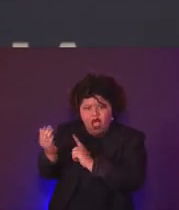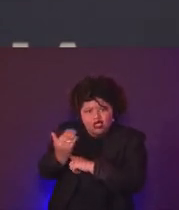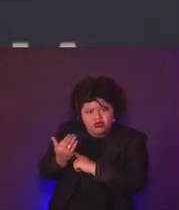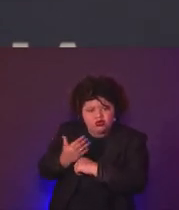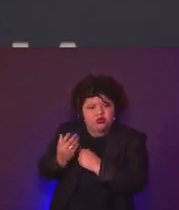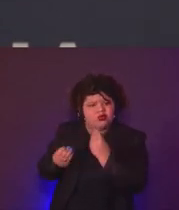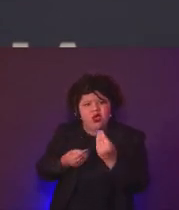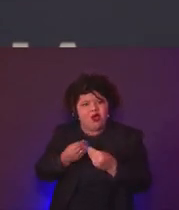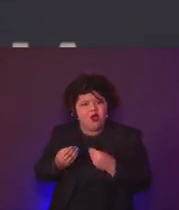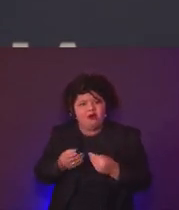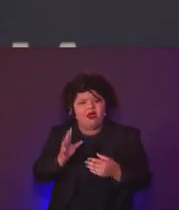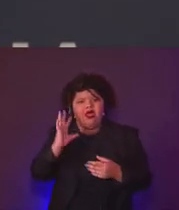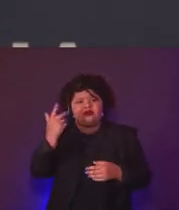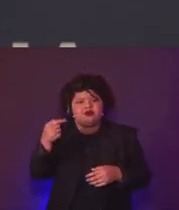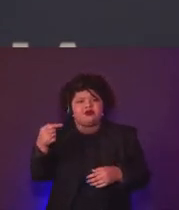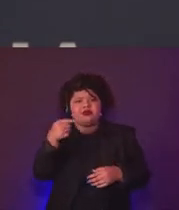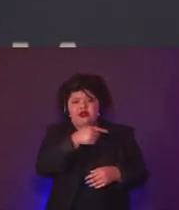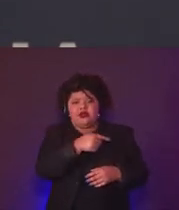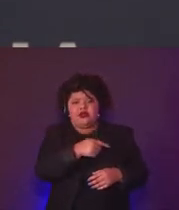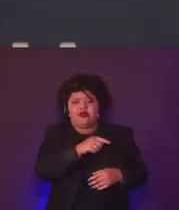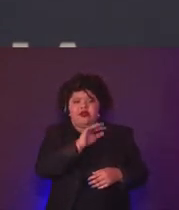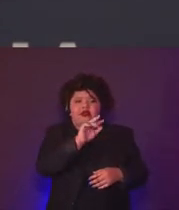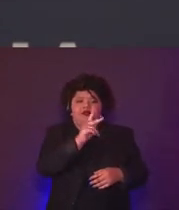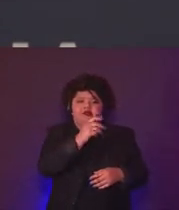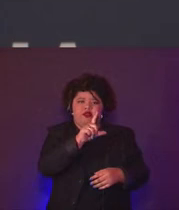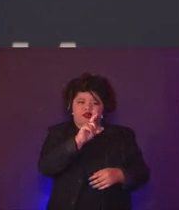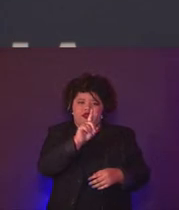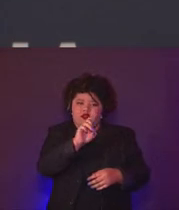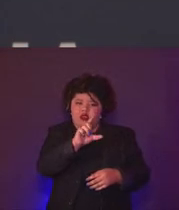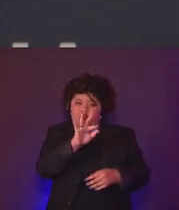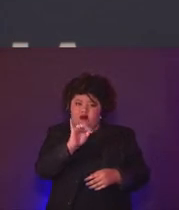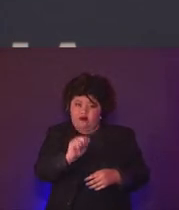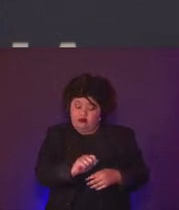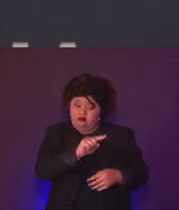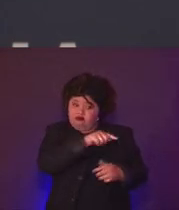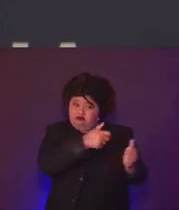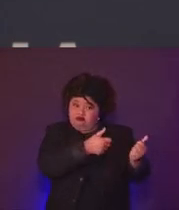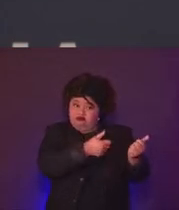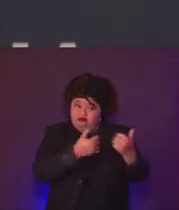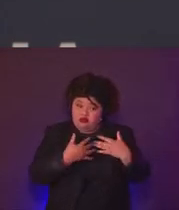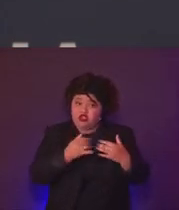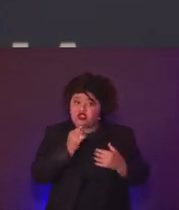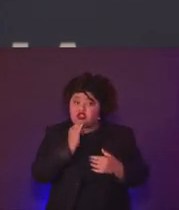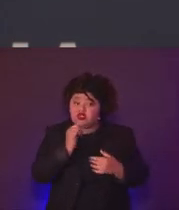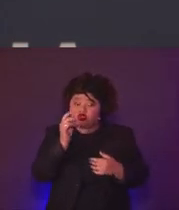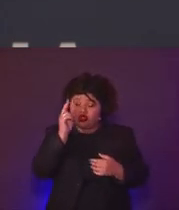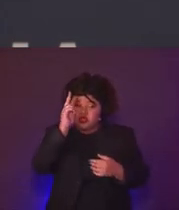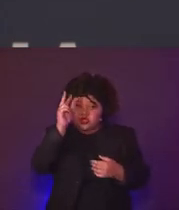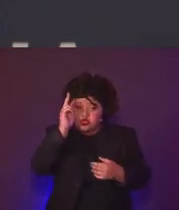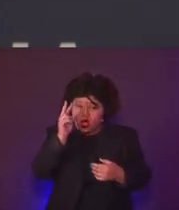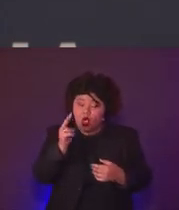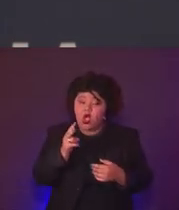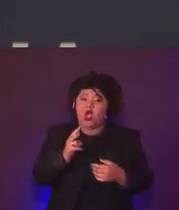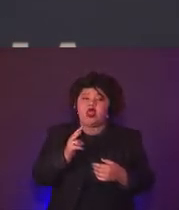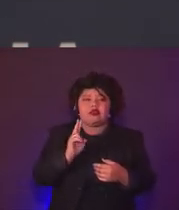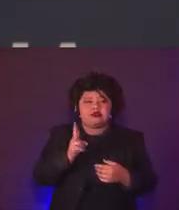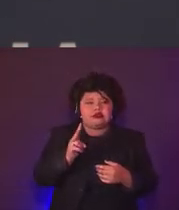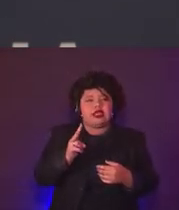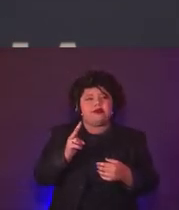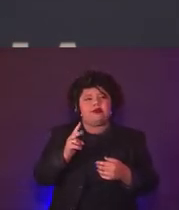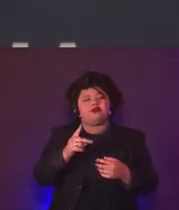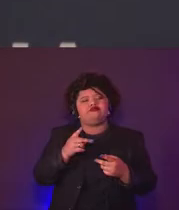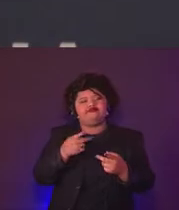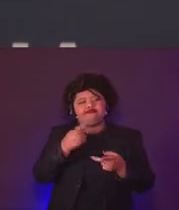proud of the work they did together that he tells the story in every edition of Precision Journalism. Let's hear from Jim